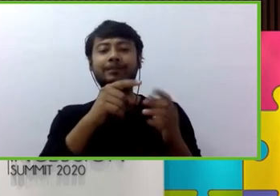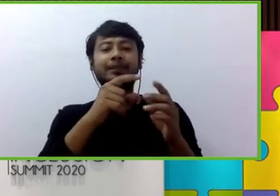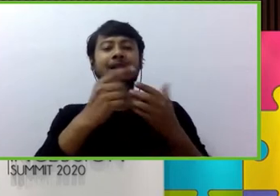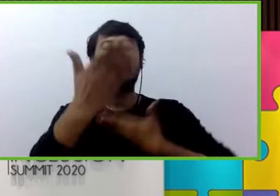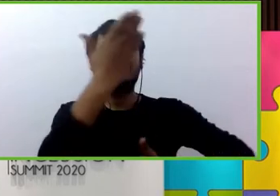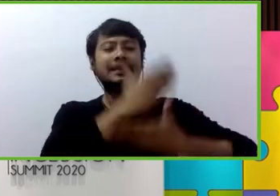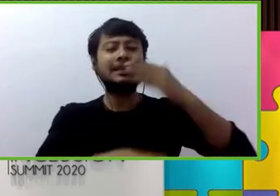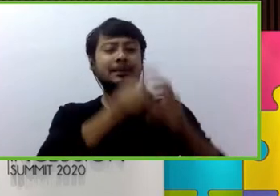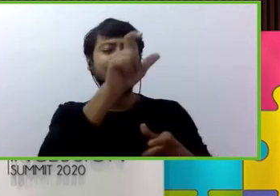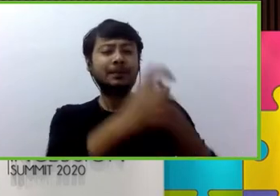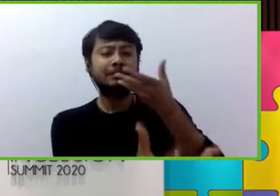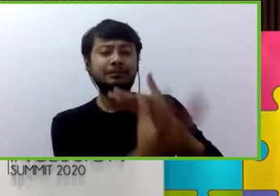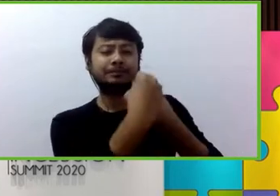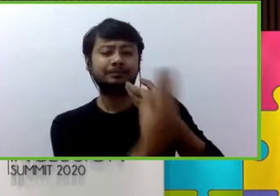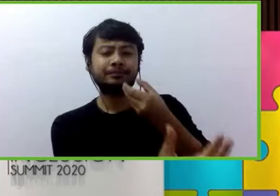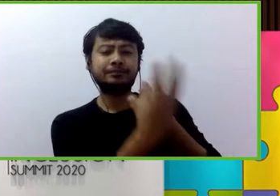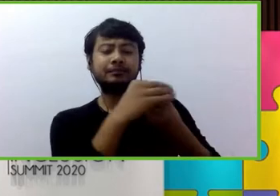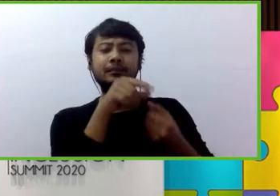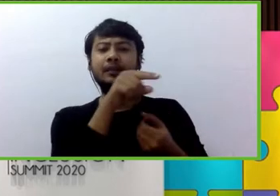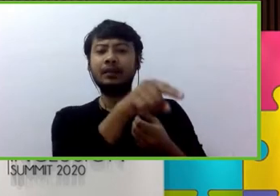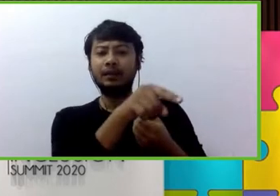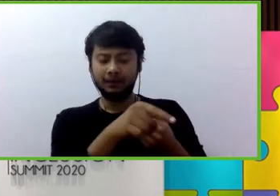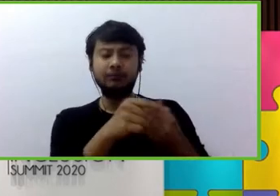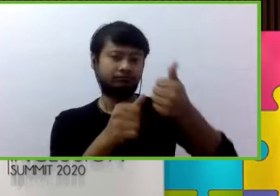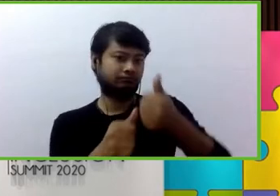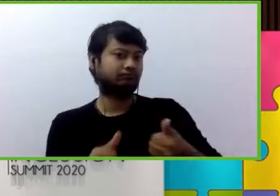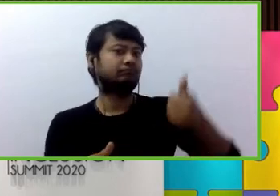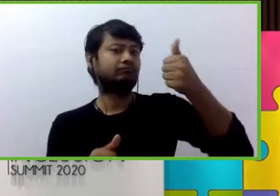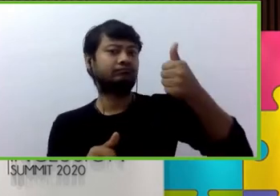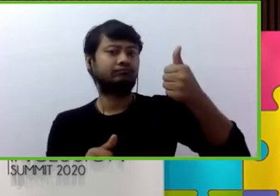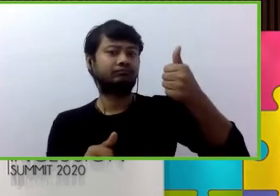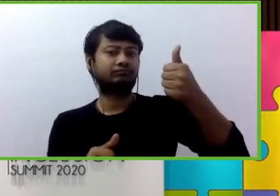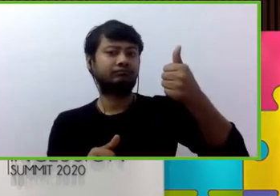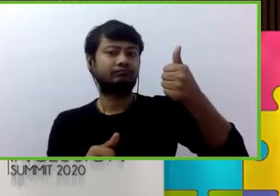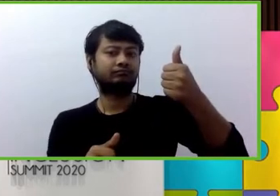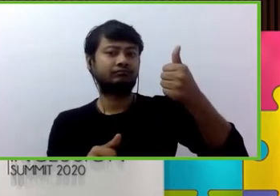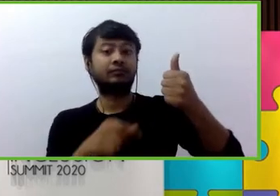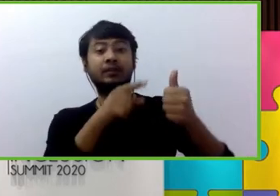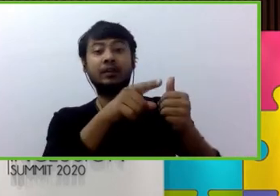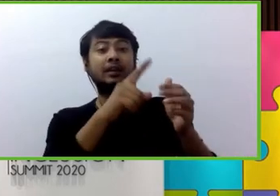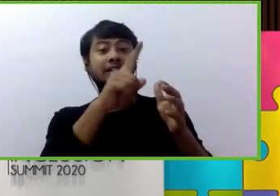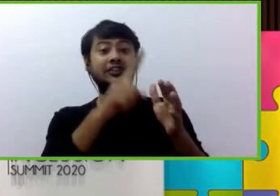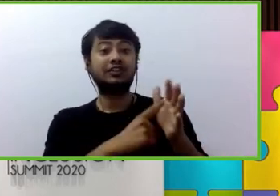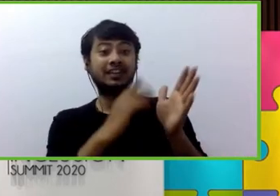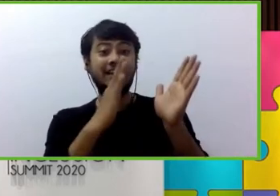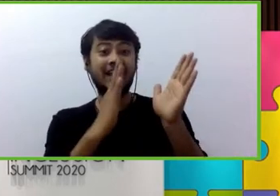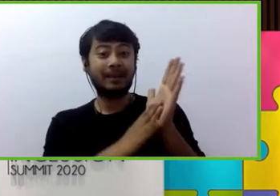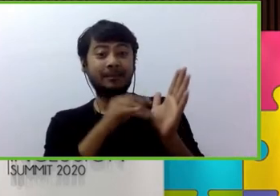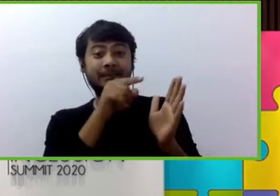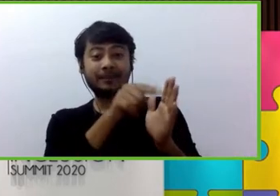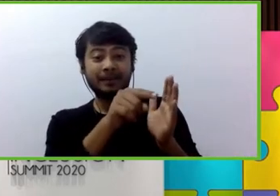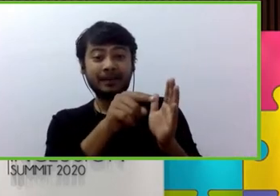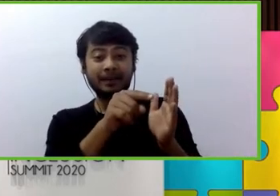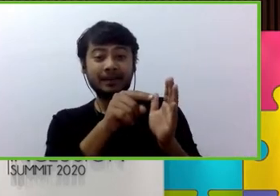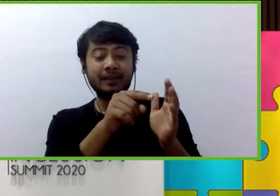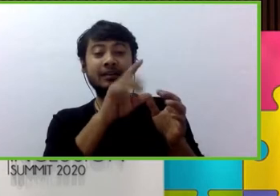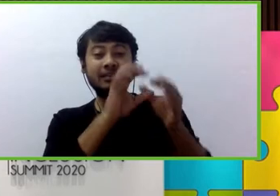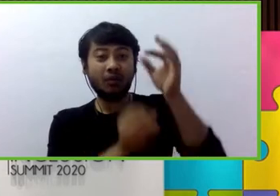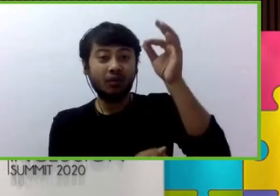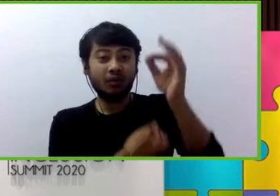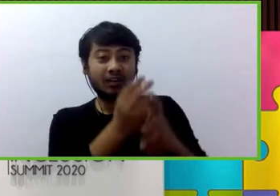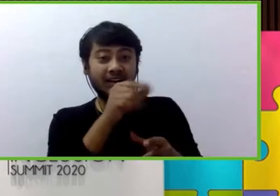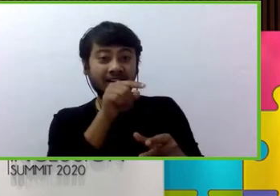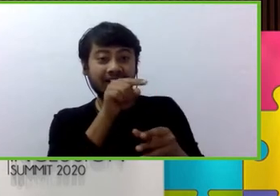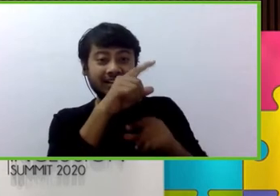Company. In this role, Sinochi works closely with senior leaders across JP Morgan Chase to establish